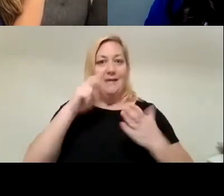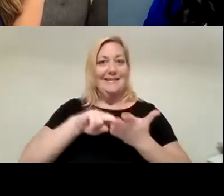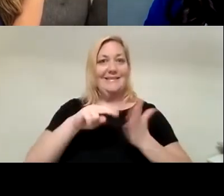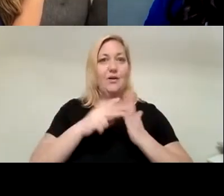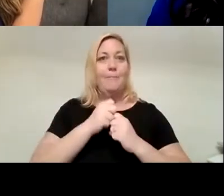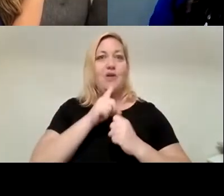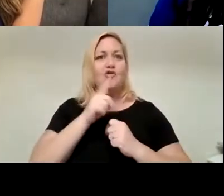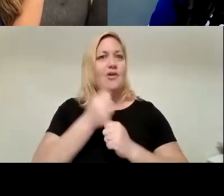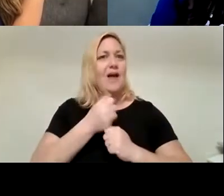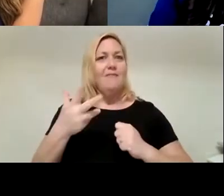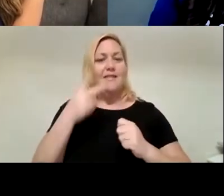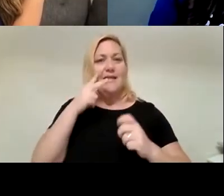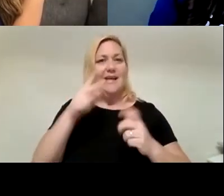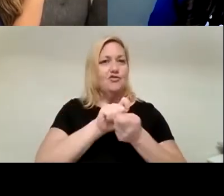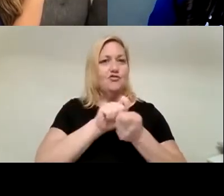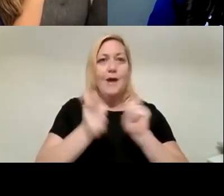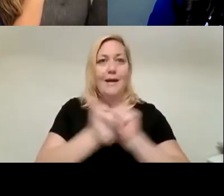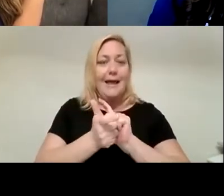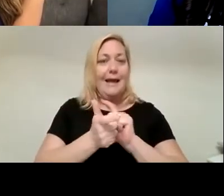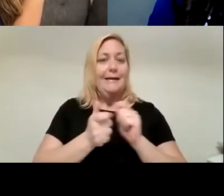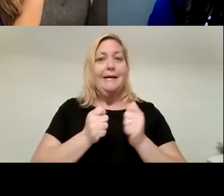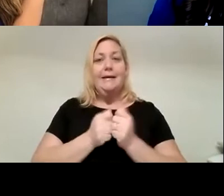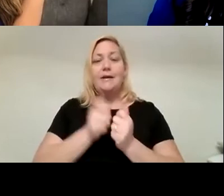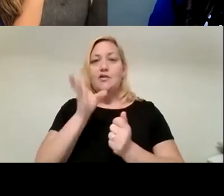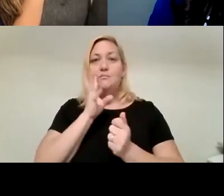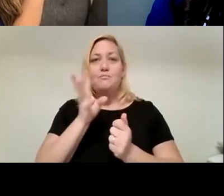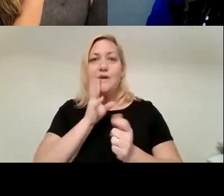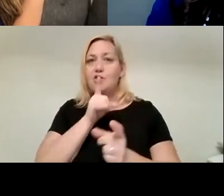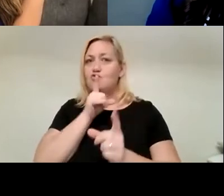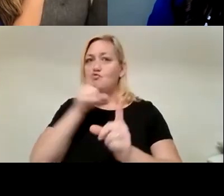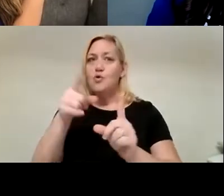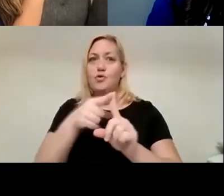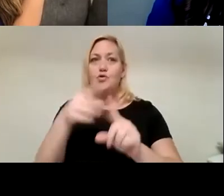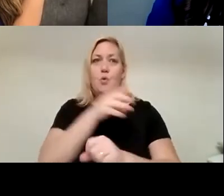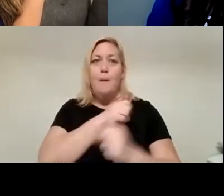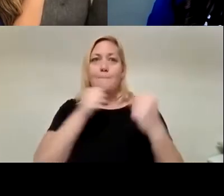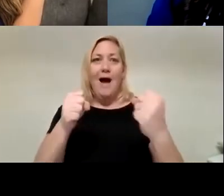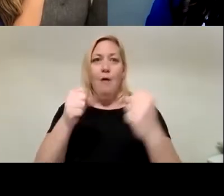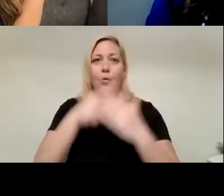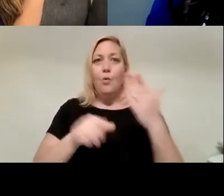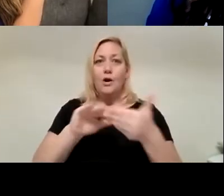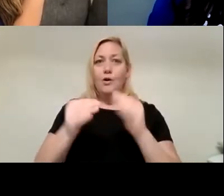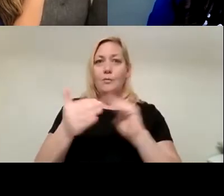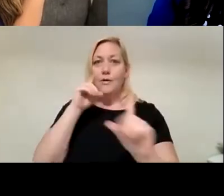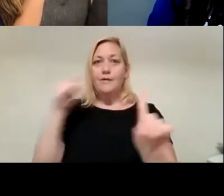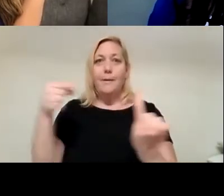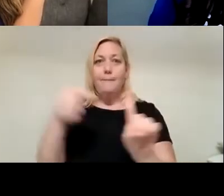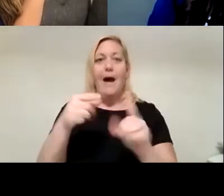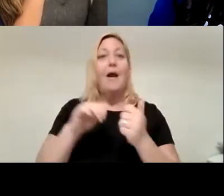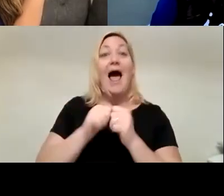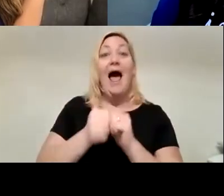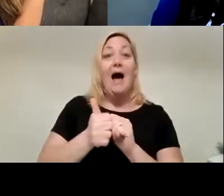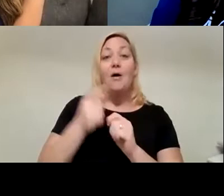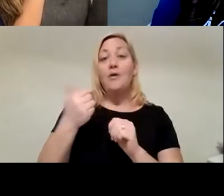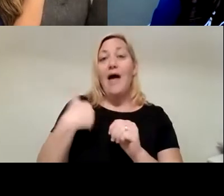sure everything is translated, or speaking truth to power of what our community is about. Having this